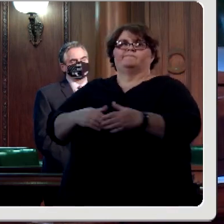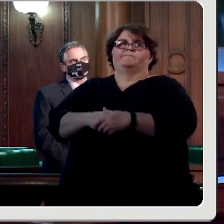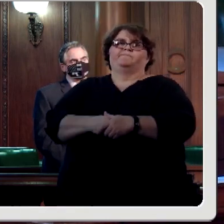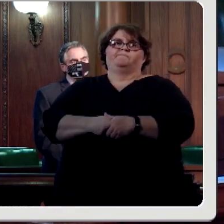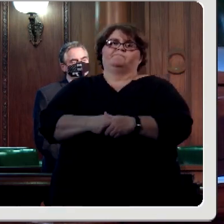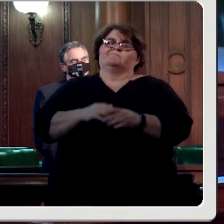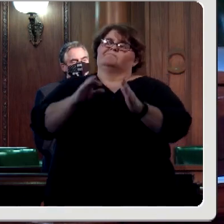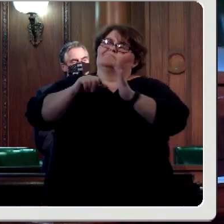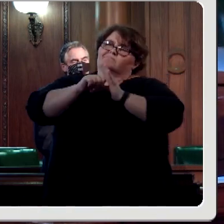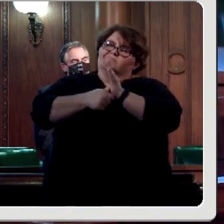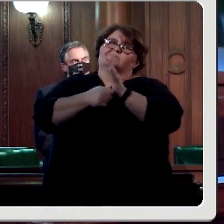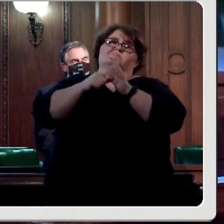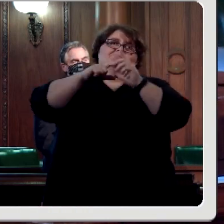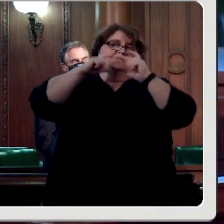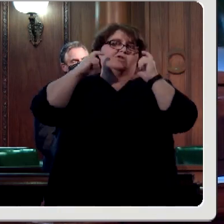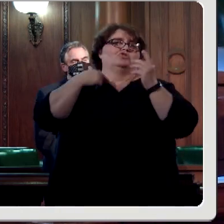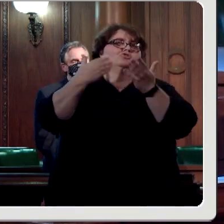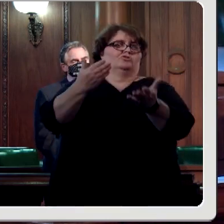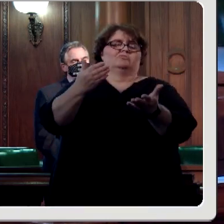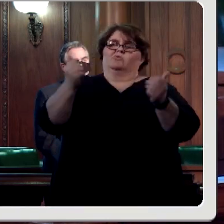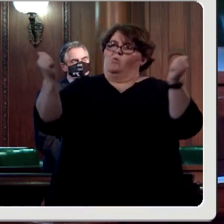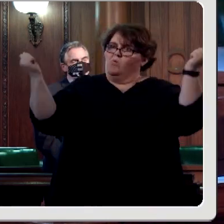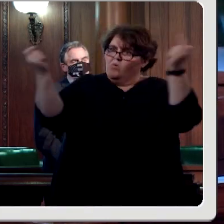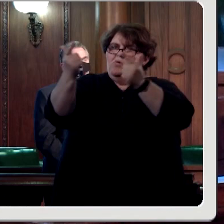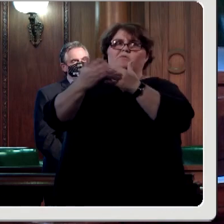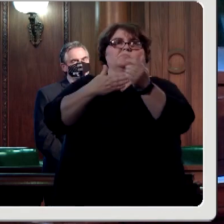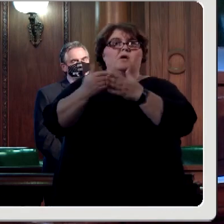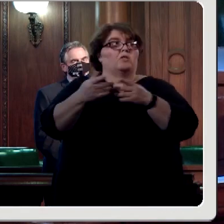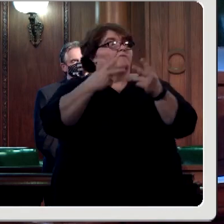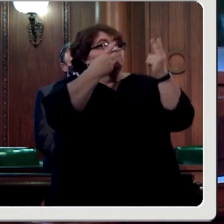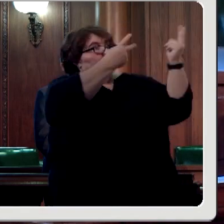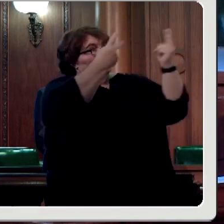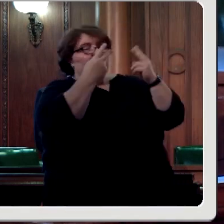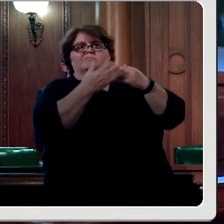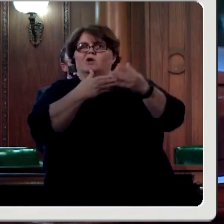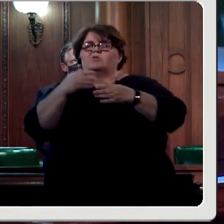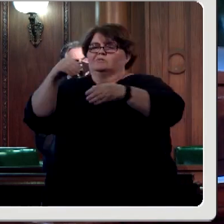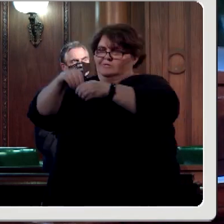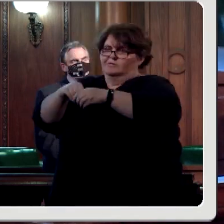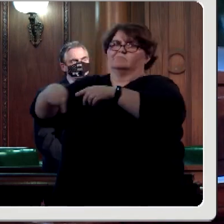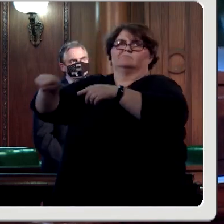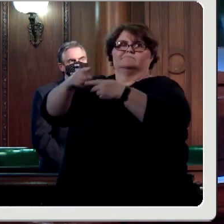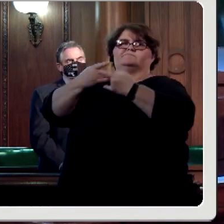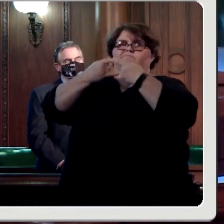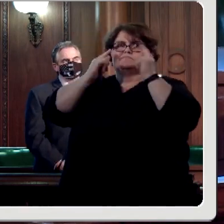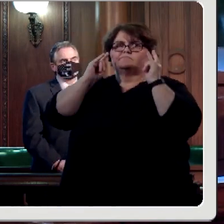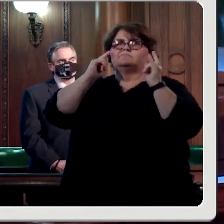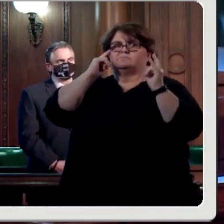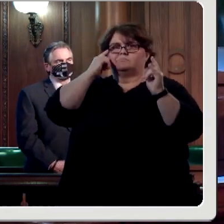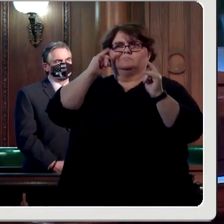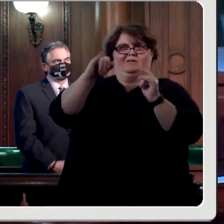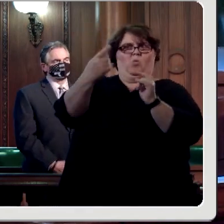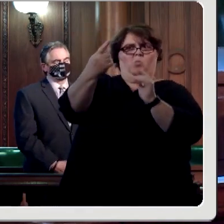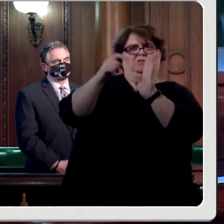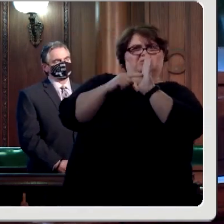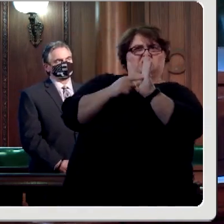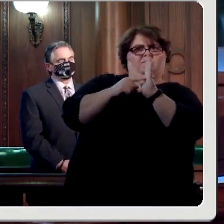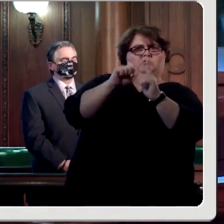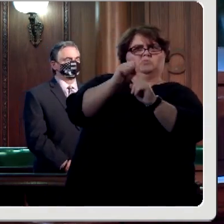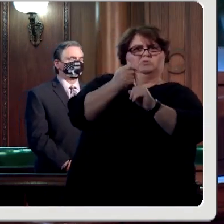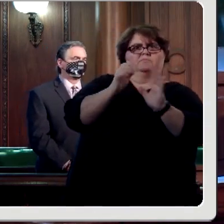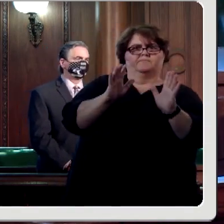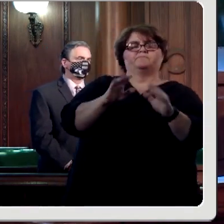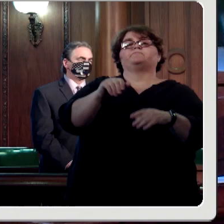to wear masks and practice social distancing. In the home with our own